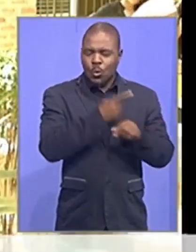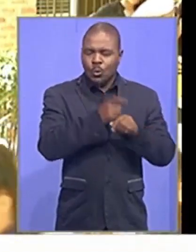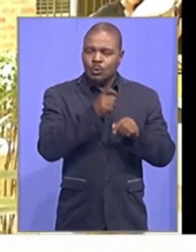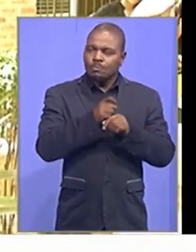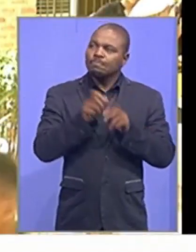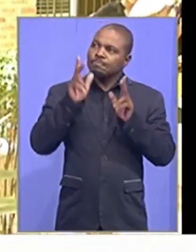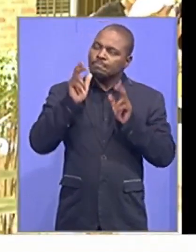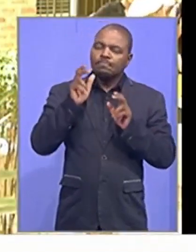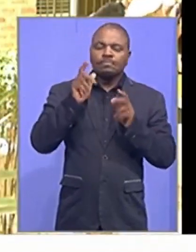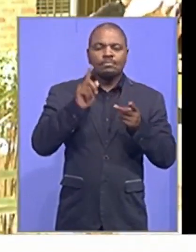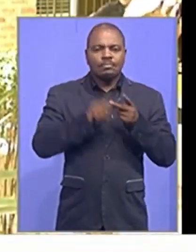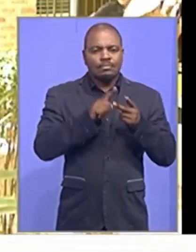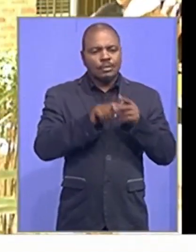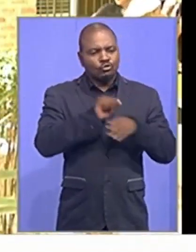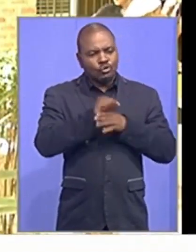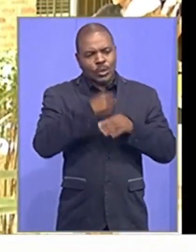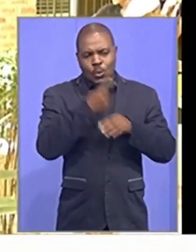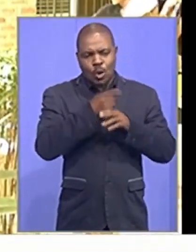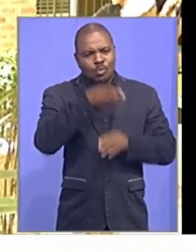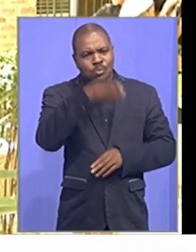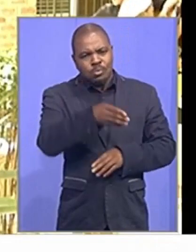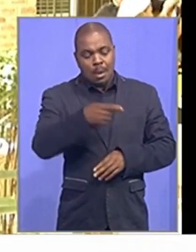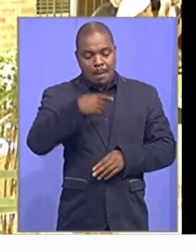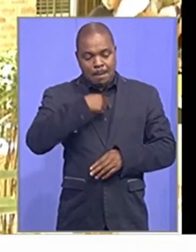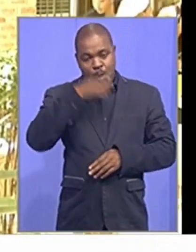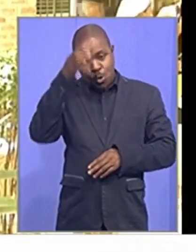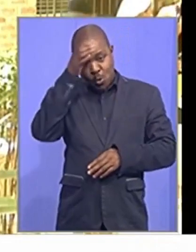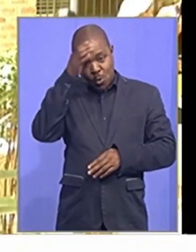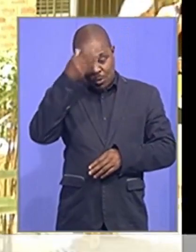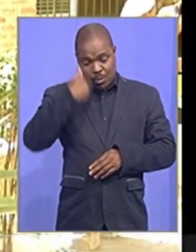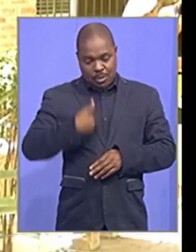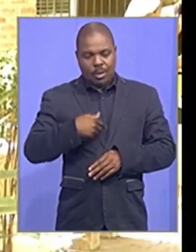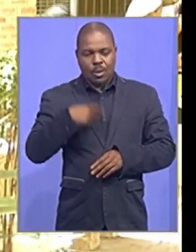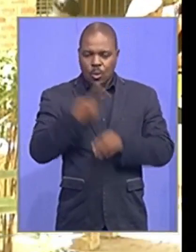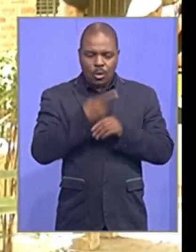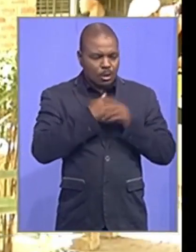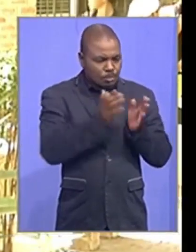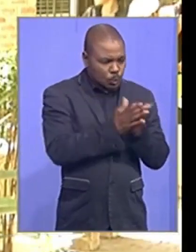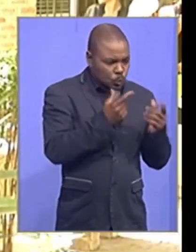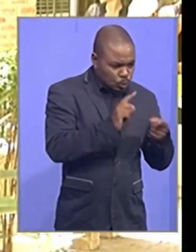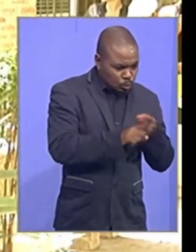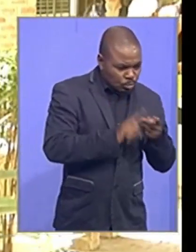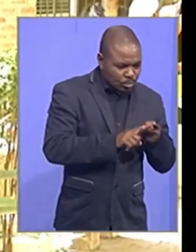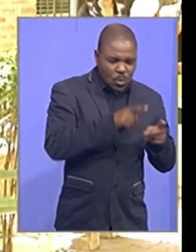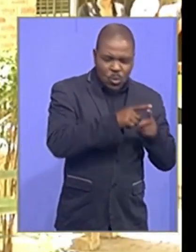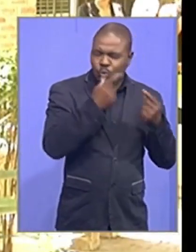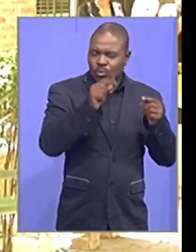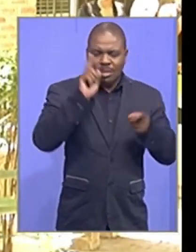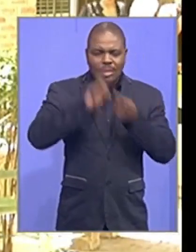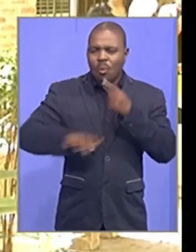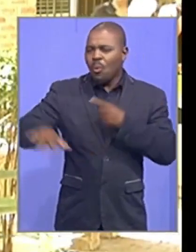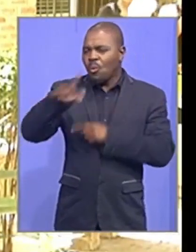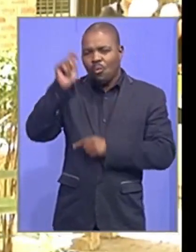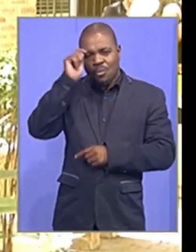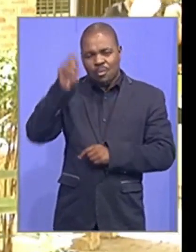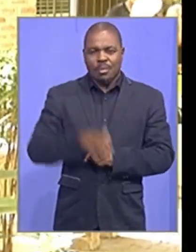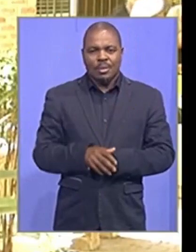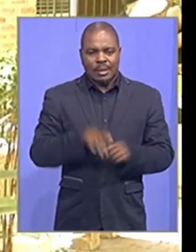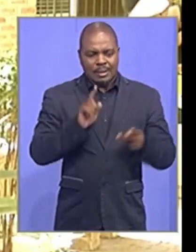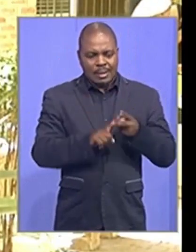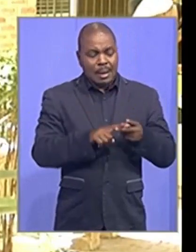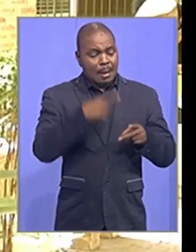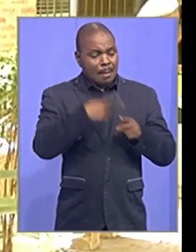Gore a dula iponatsa ka nako tsohle training. Ke le mokotisi wa hae. Ntongolo ne ke mokopa yetse na yetsa fota bashimane ba ka fala go. Gore le ka mkhwana wa pala